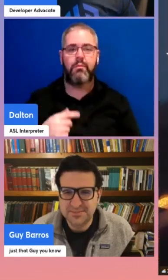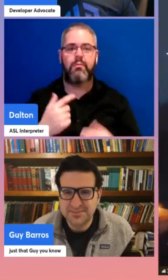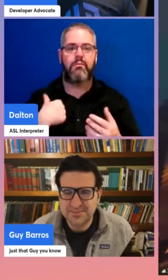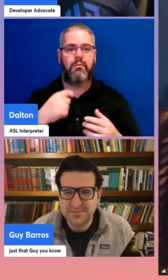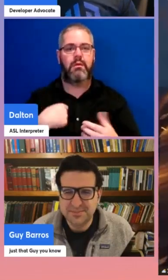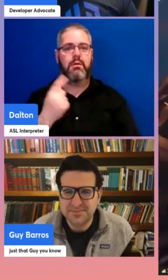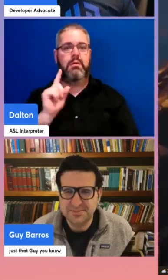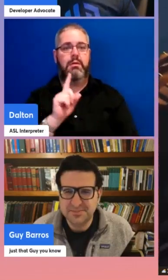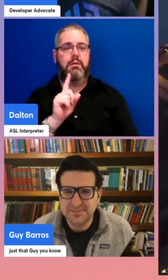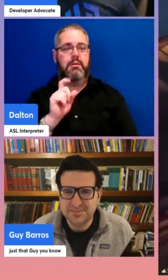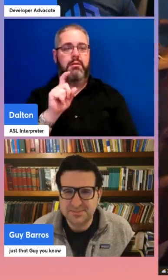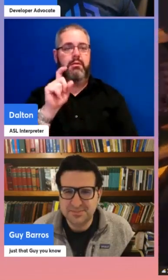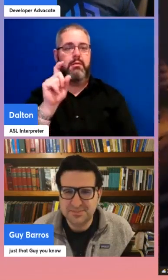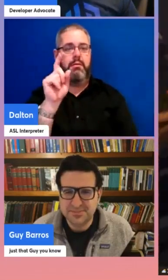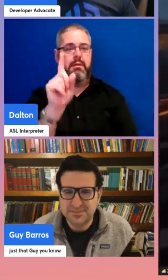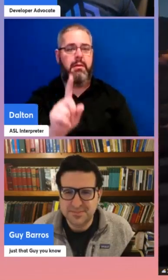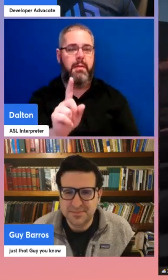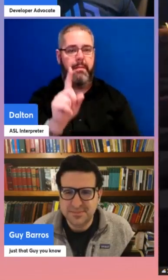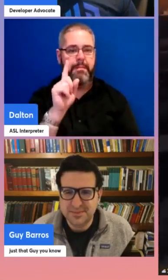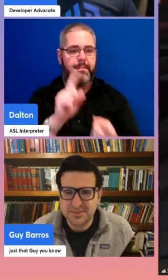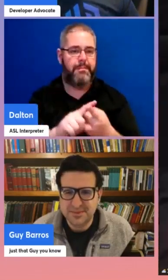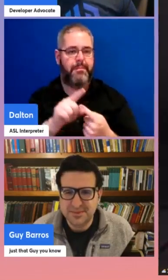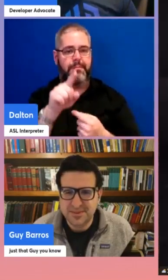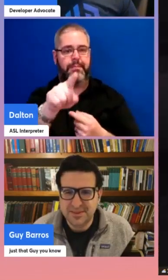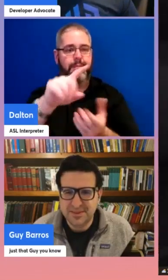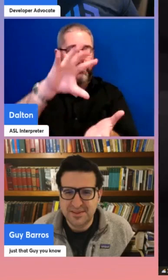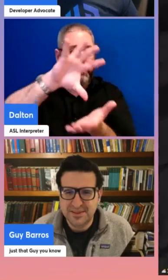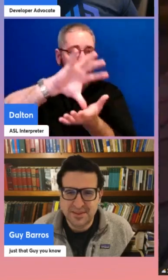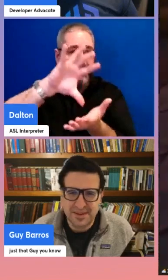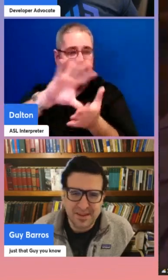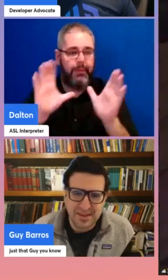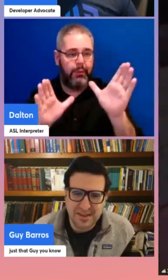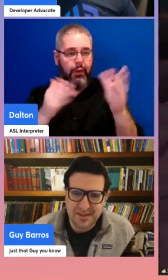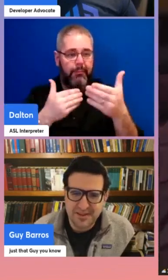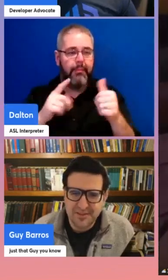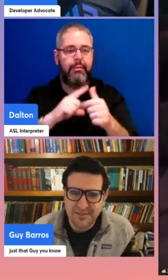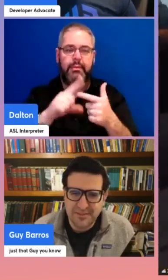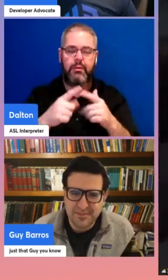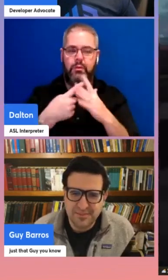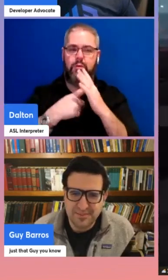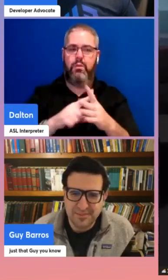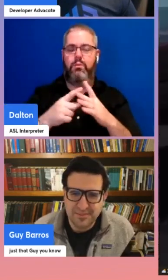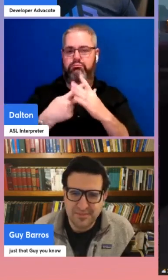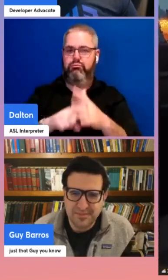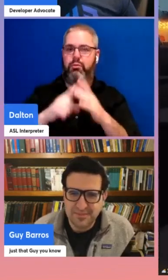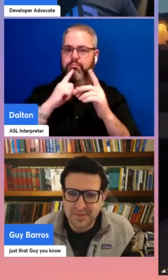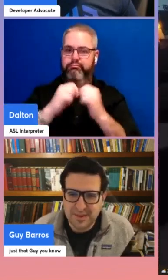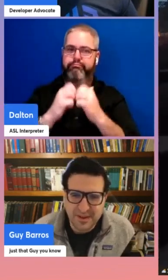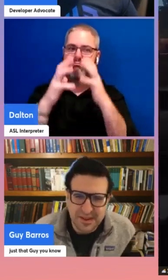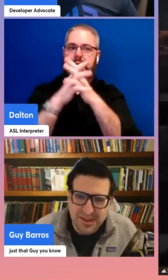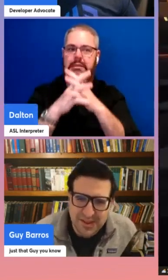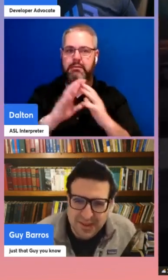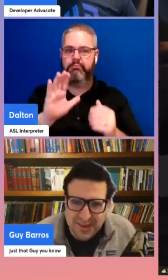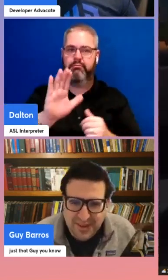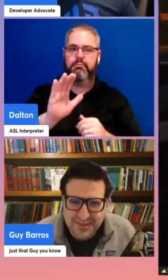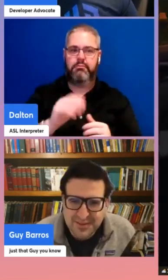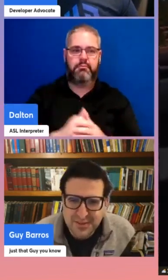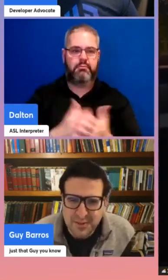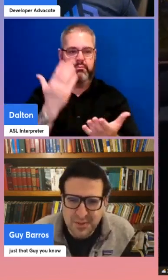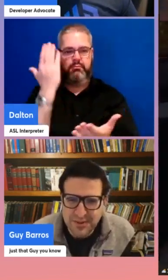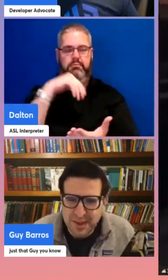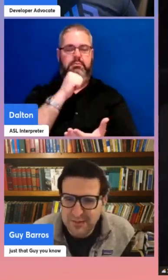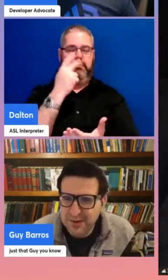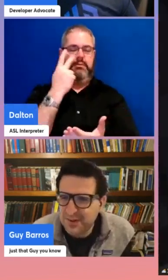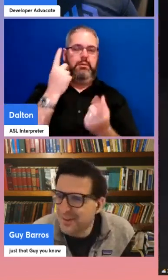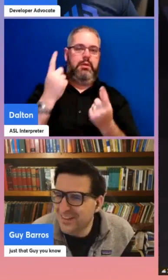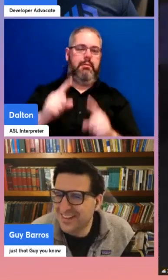over to the server room and I can start building. Oh, not that. That's yeah, you didn't see that. We